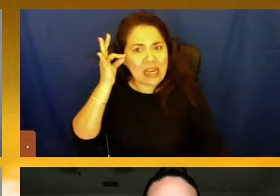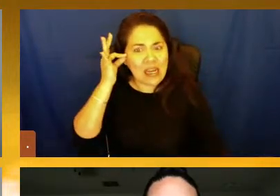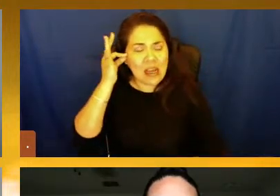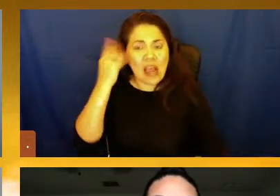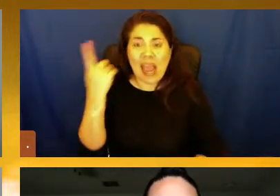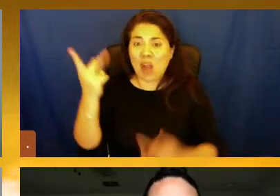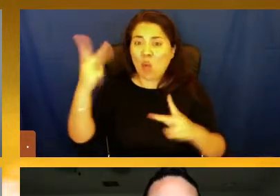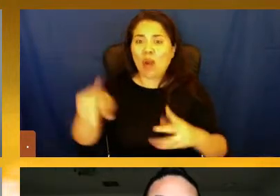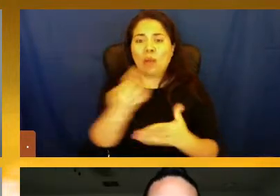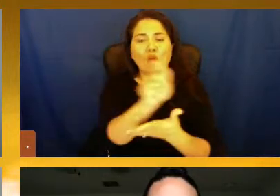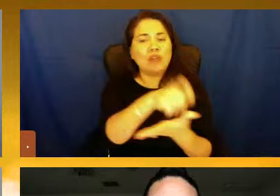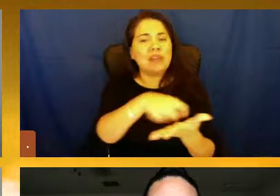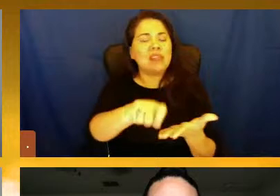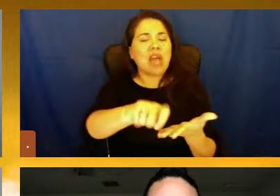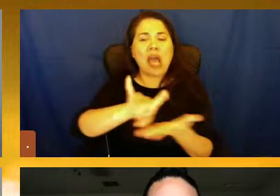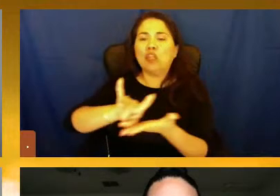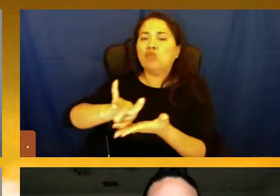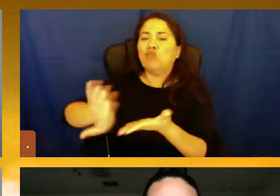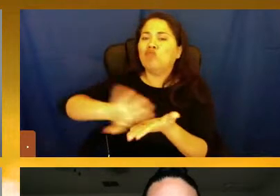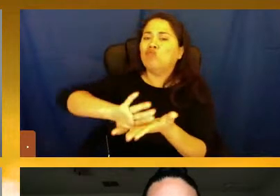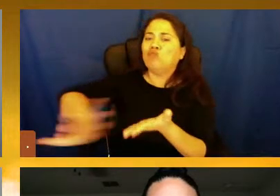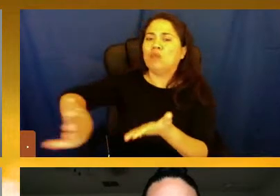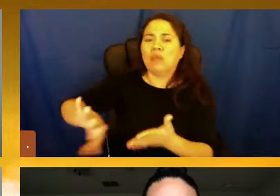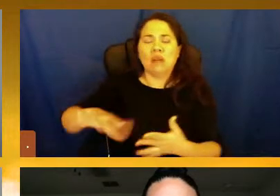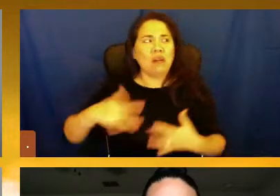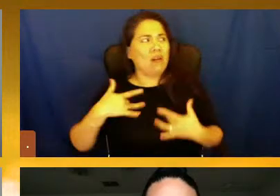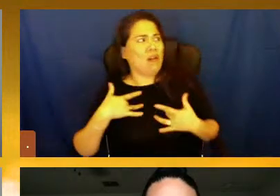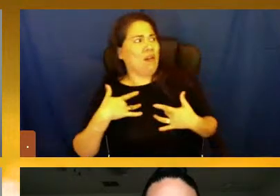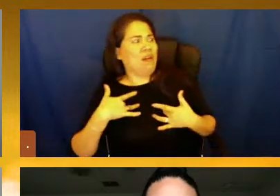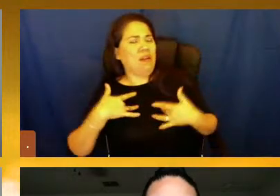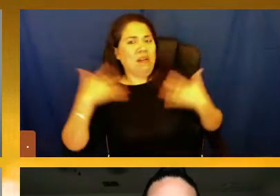pen, you can be excommunicated.